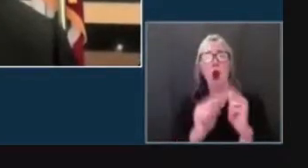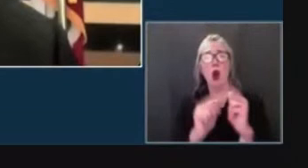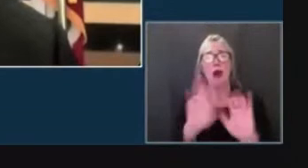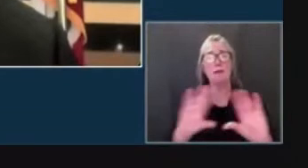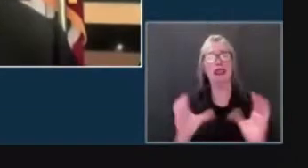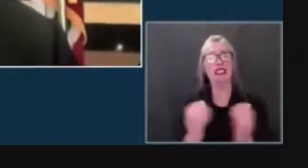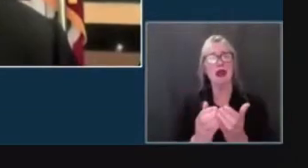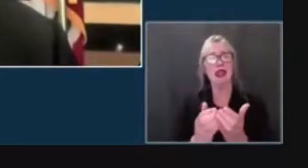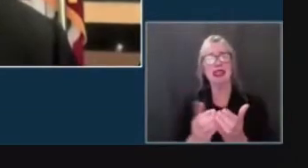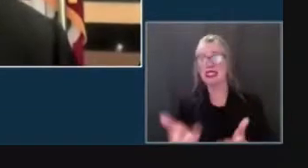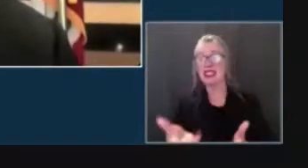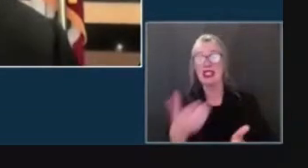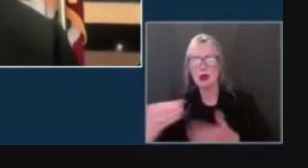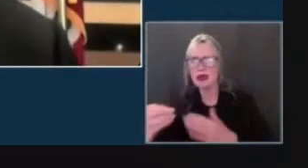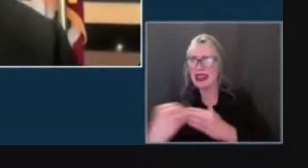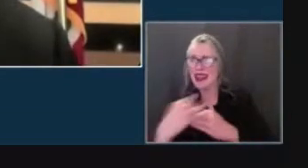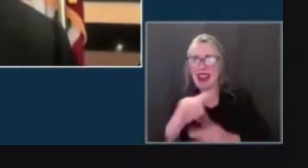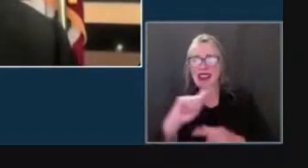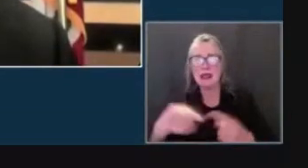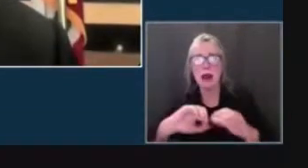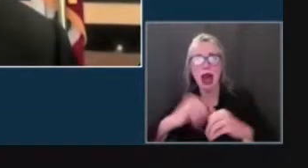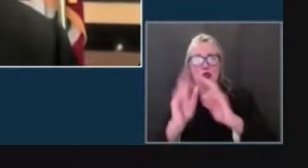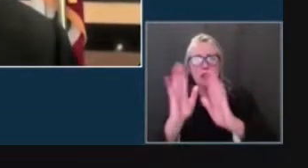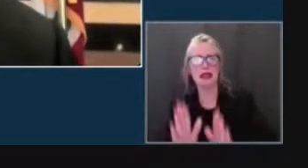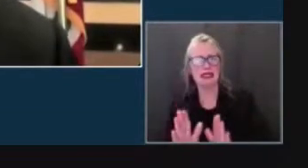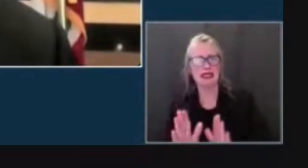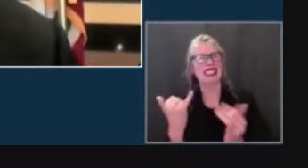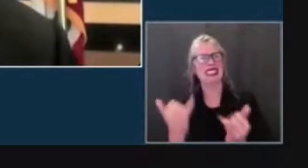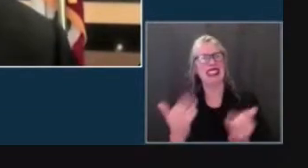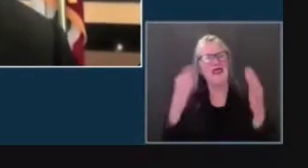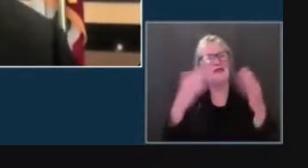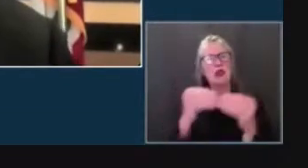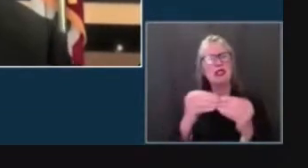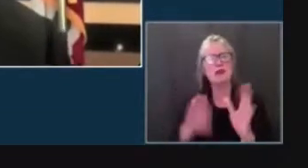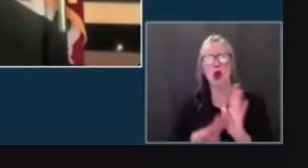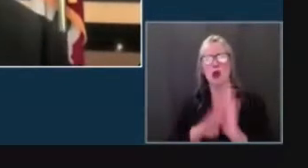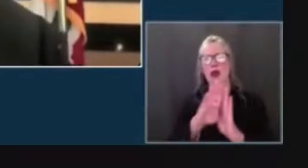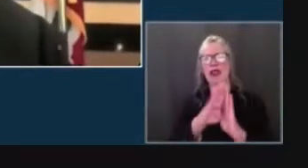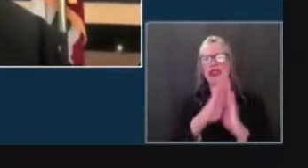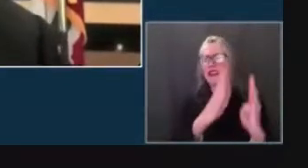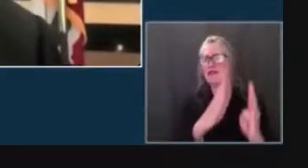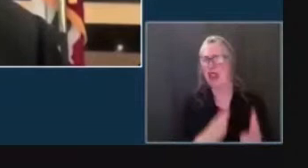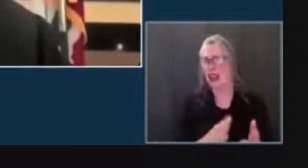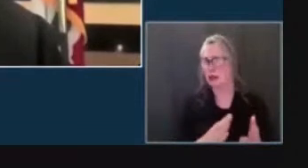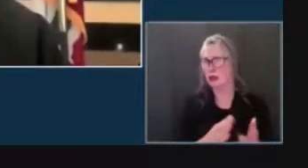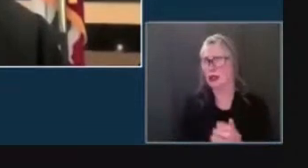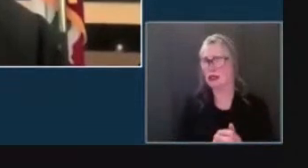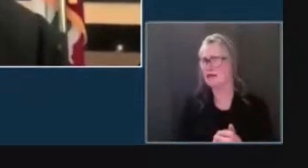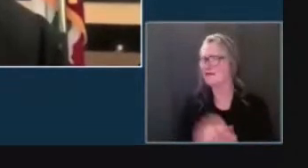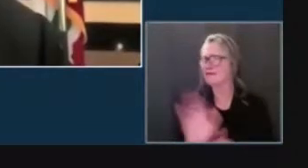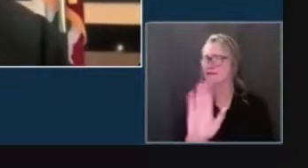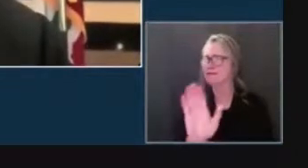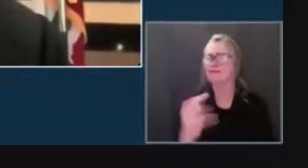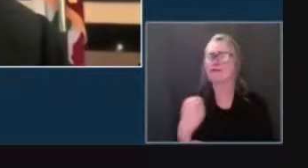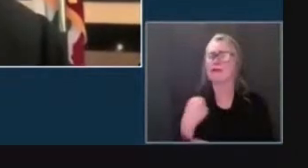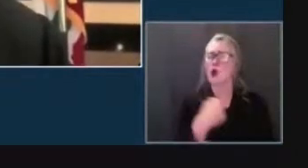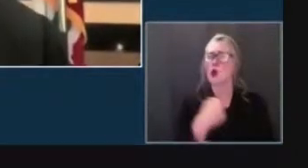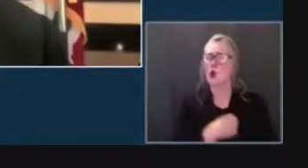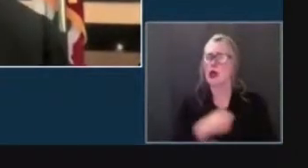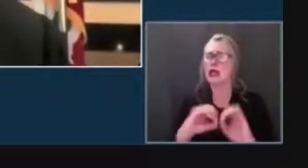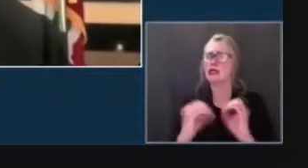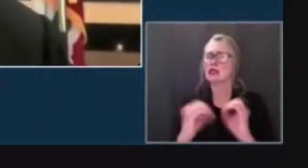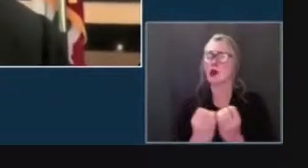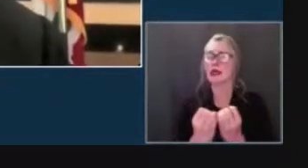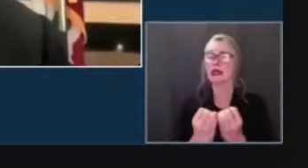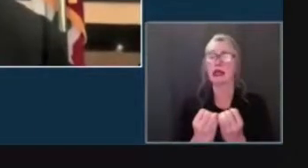has taken a backseat to the interests of developers with some party advocates. Understand this, We, as an